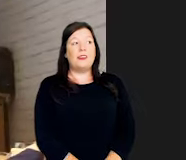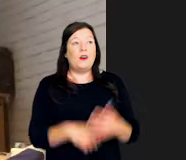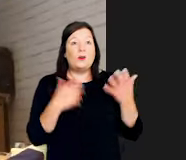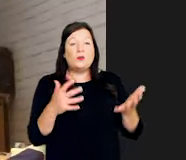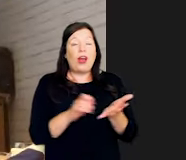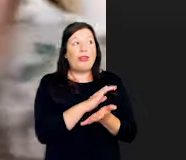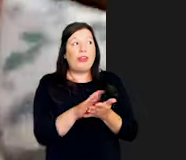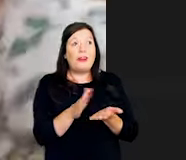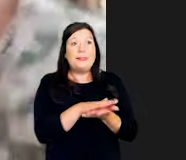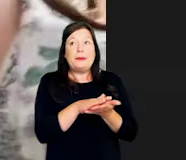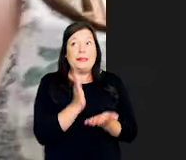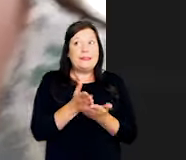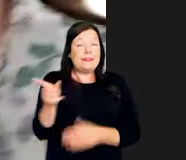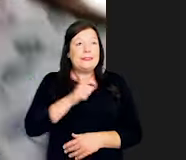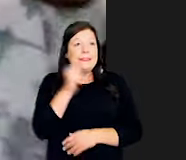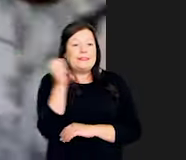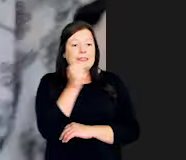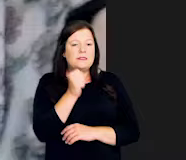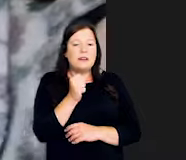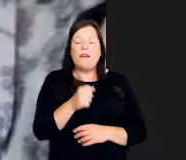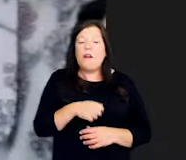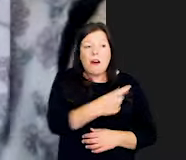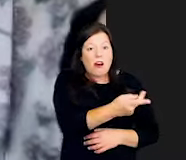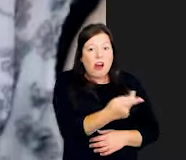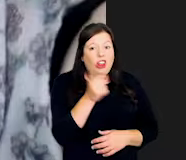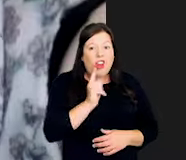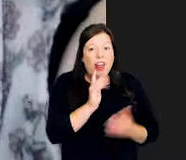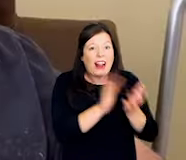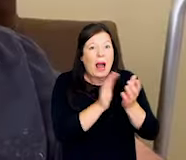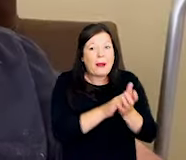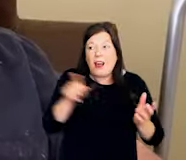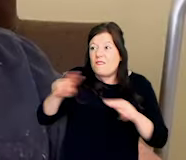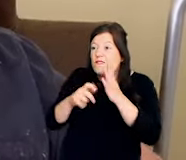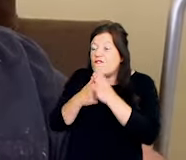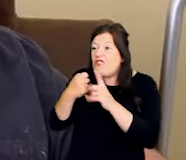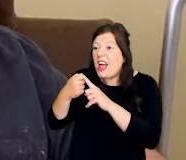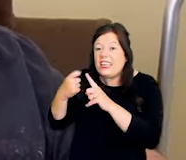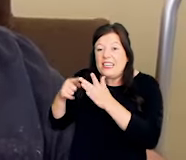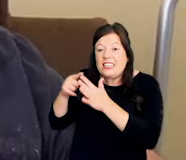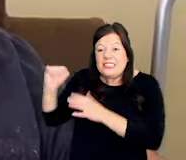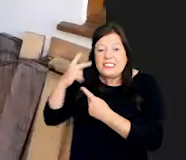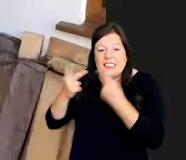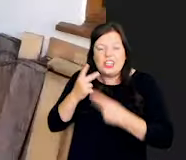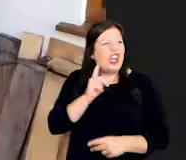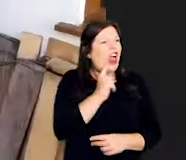Thursday already? Are they having karaoke? Girls, get